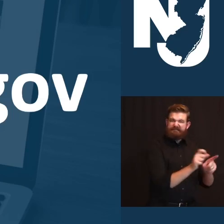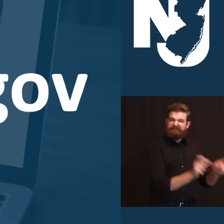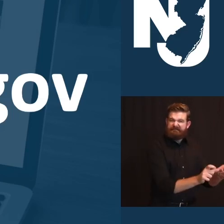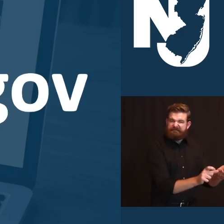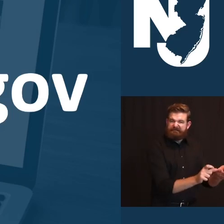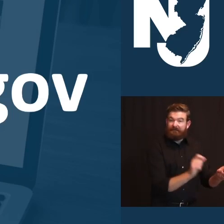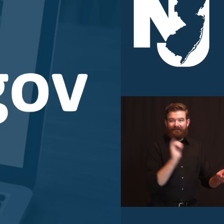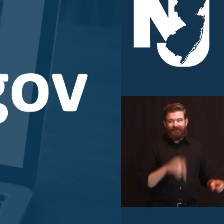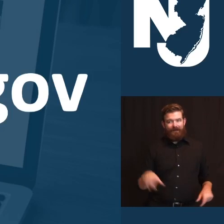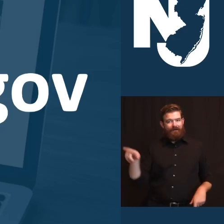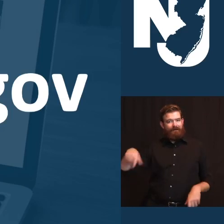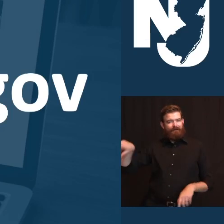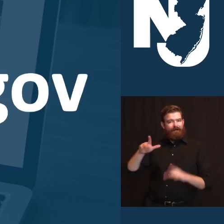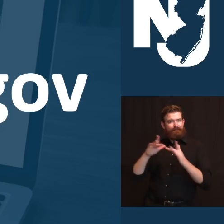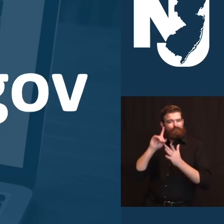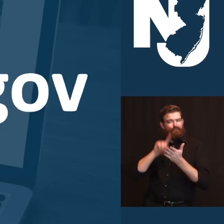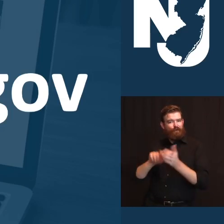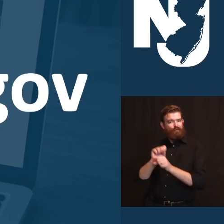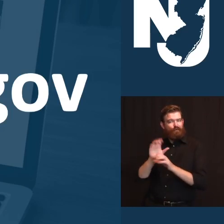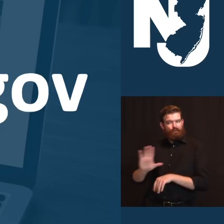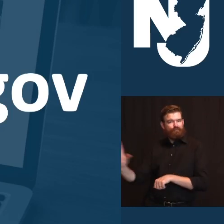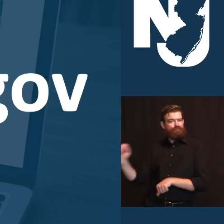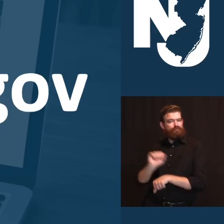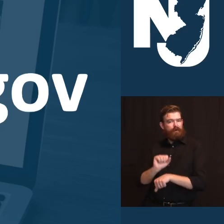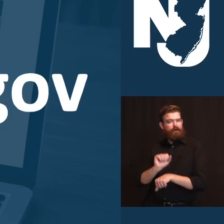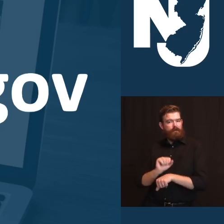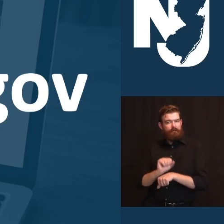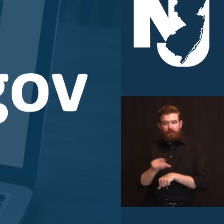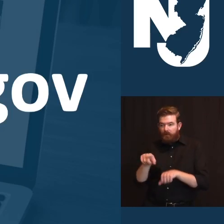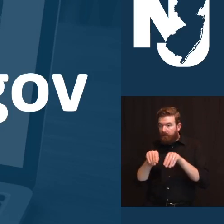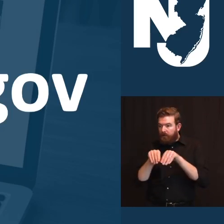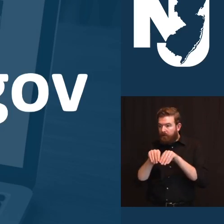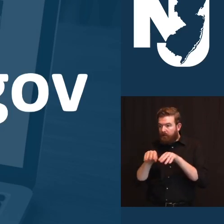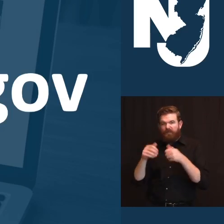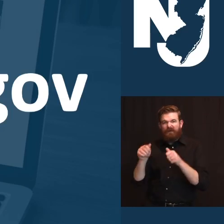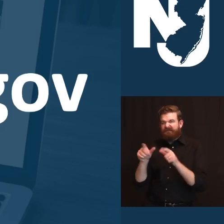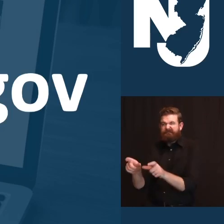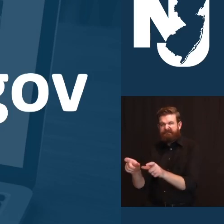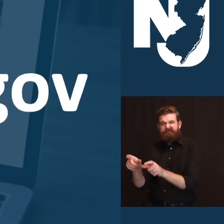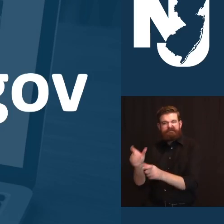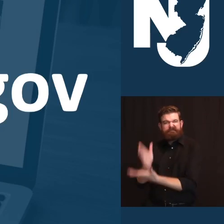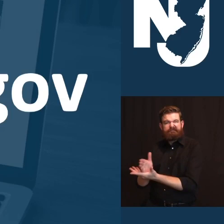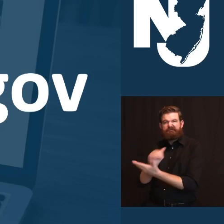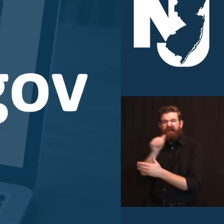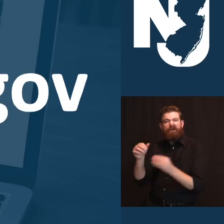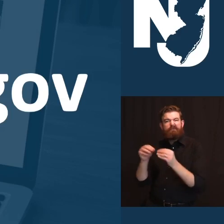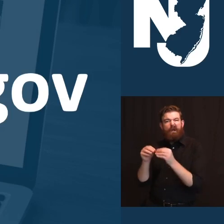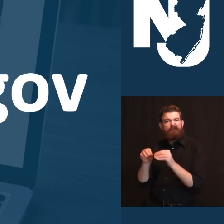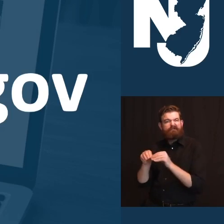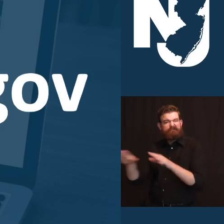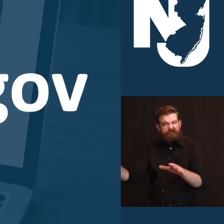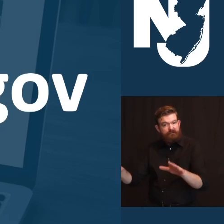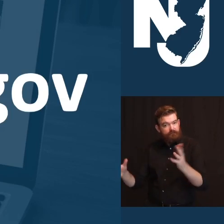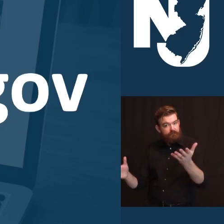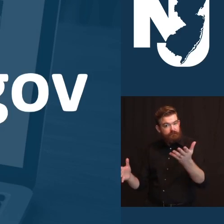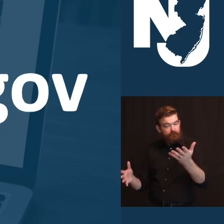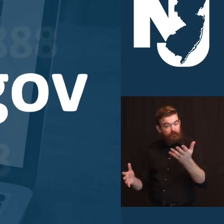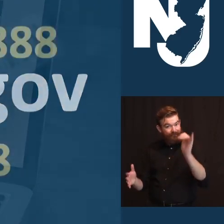you some fairly significant numbers today. Please, folks, take the call and cooperate. With that, let's turn to the overnight